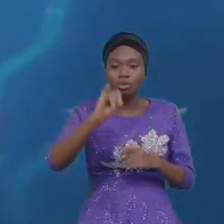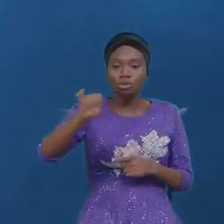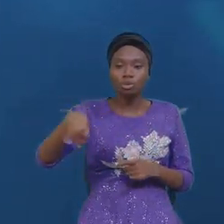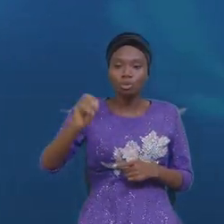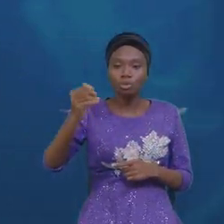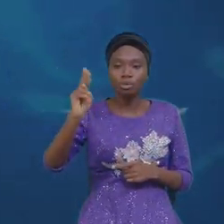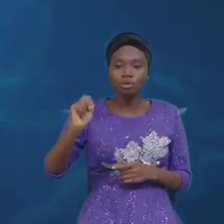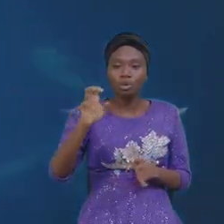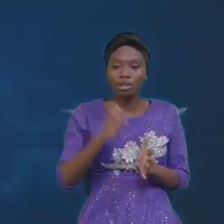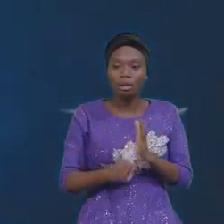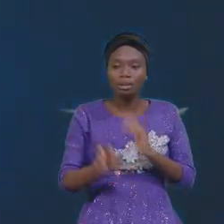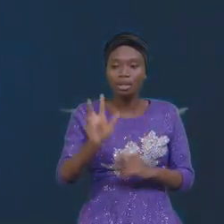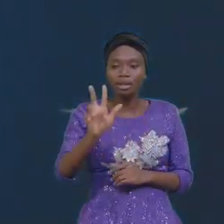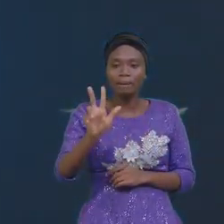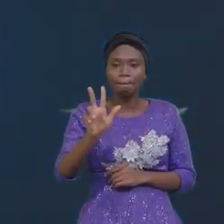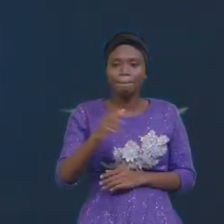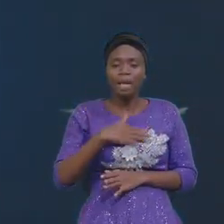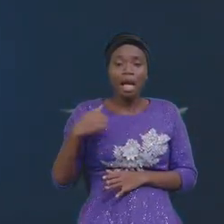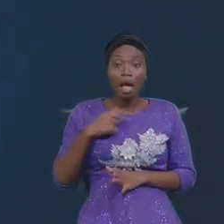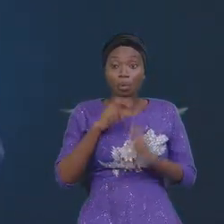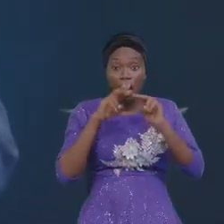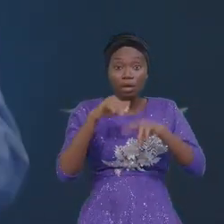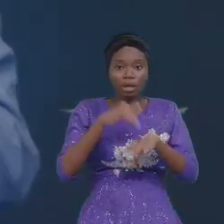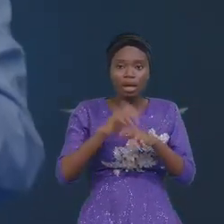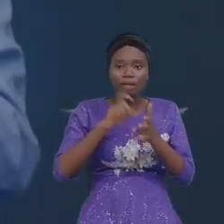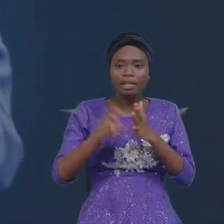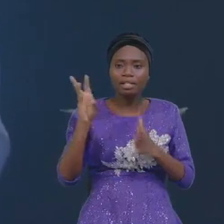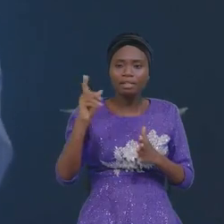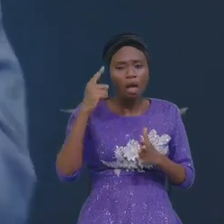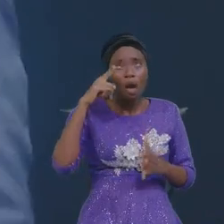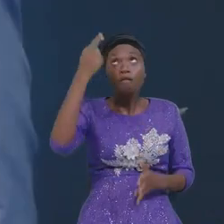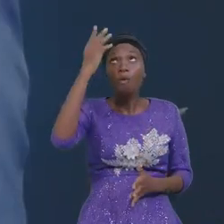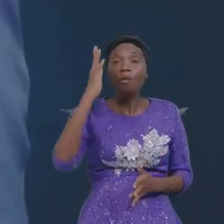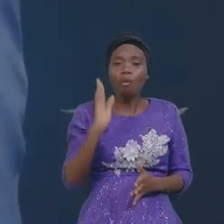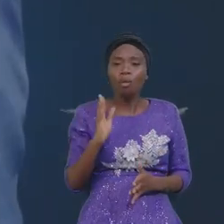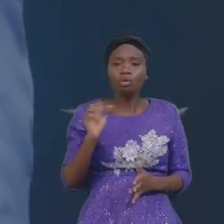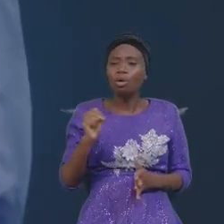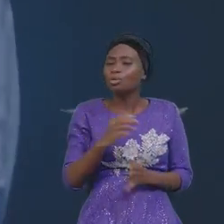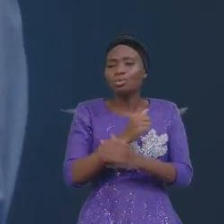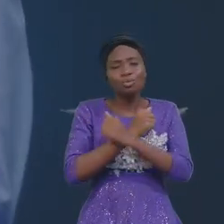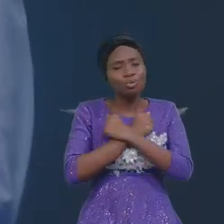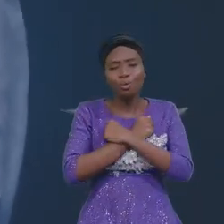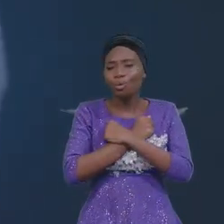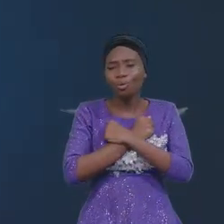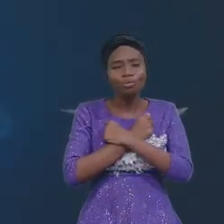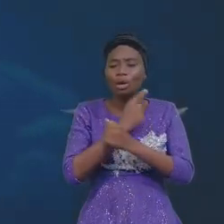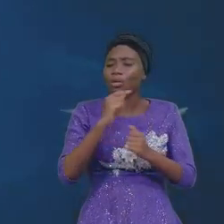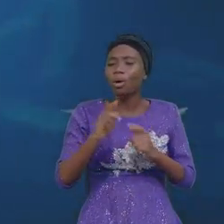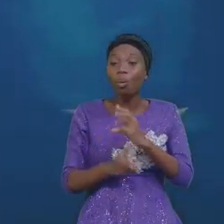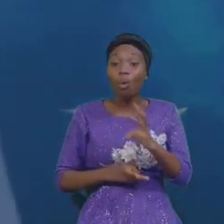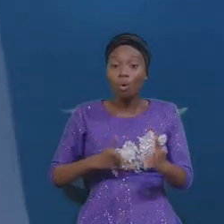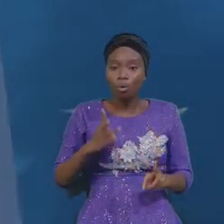chapter 3. And we're looking at verse 16. For God so loved the world. You